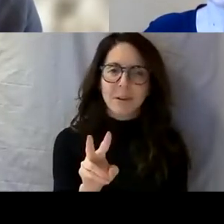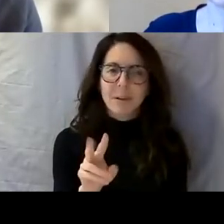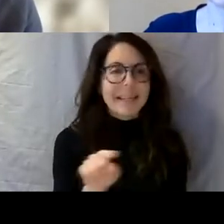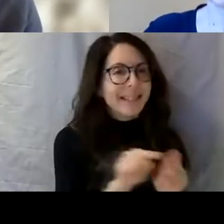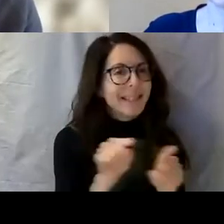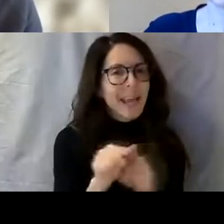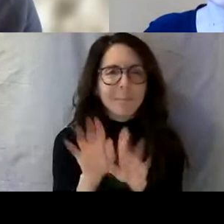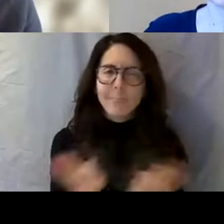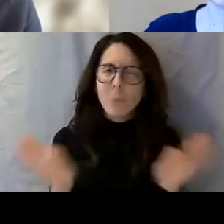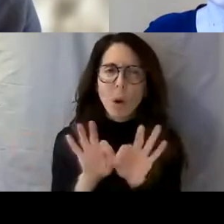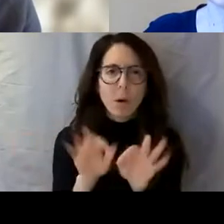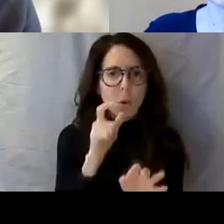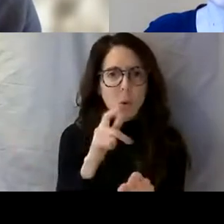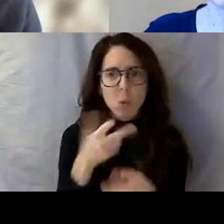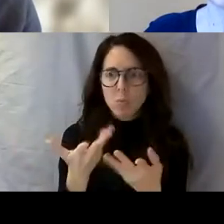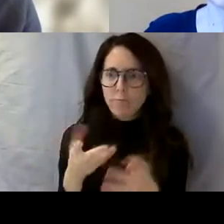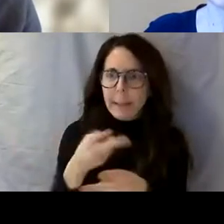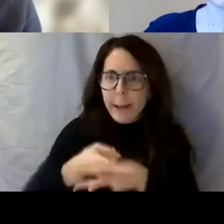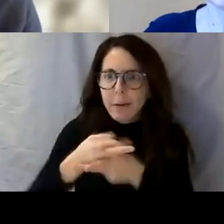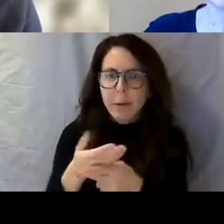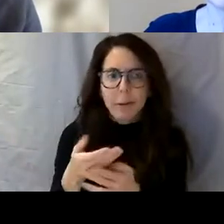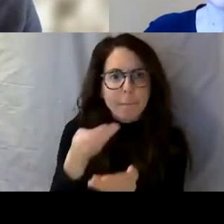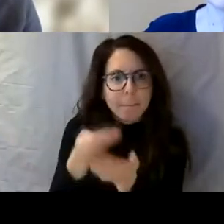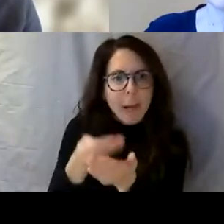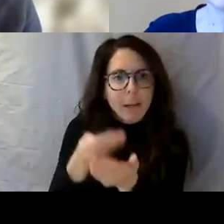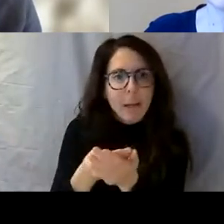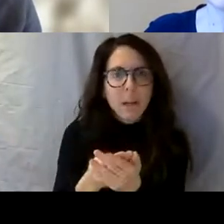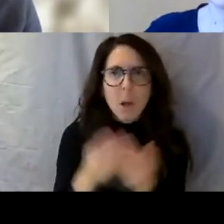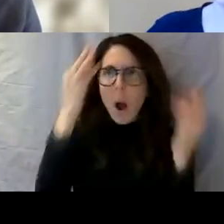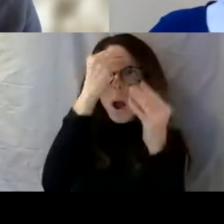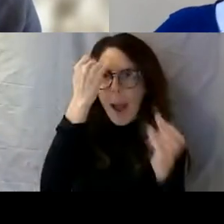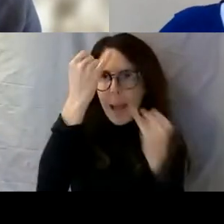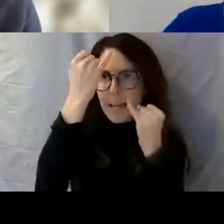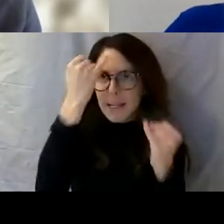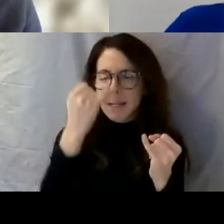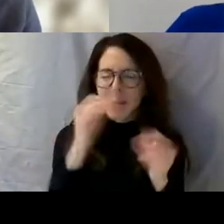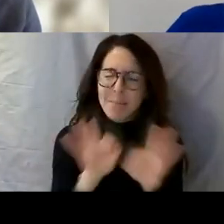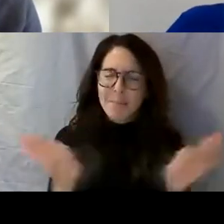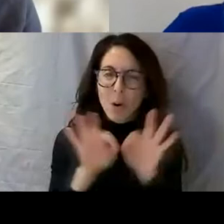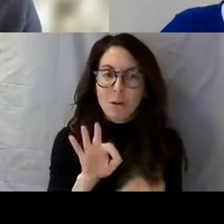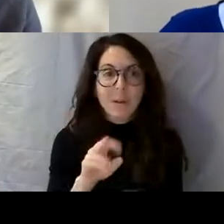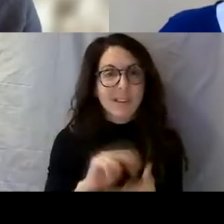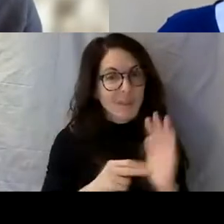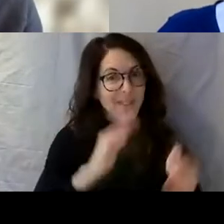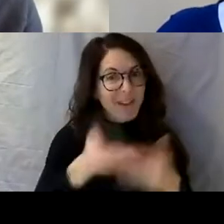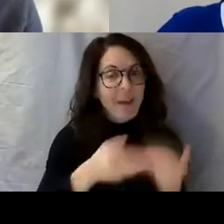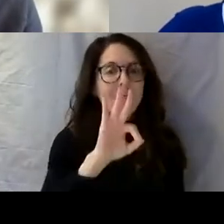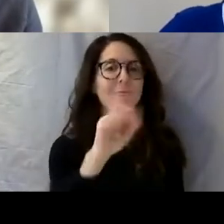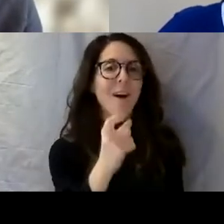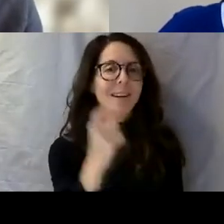duty that many of you are so familiar with. Generative thinking, foxes at the table. I think this is